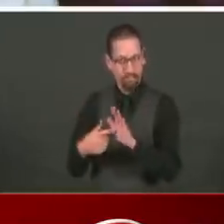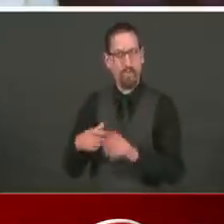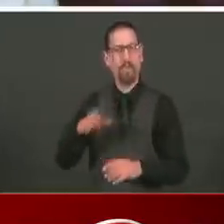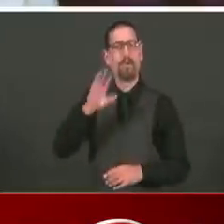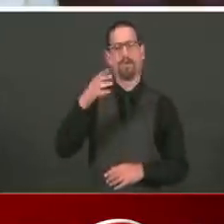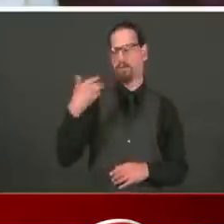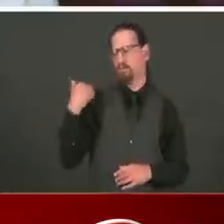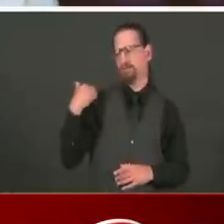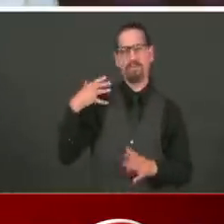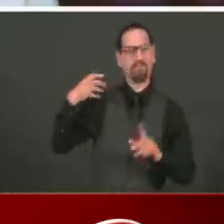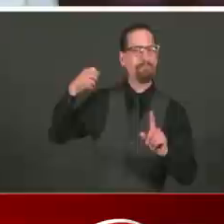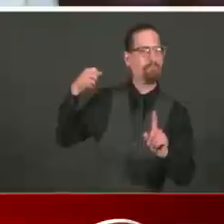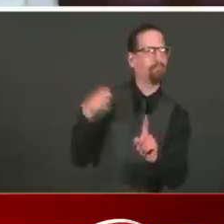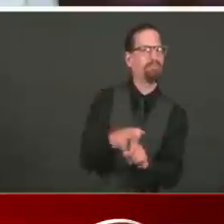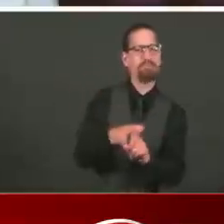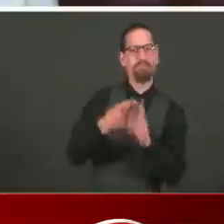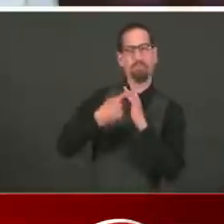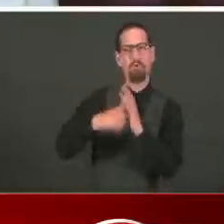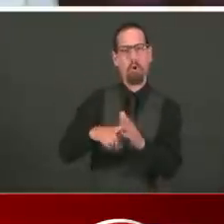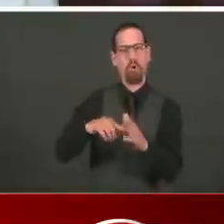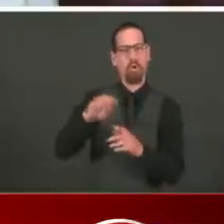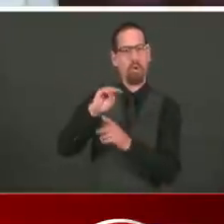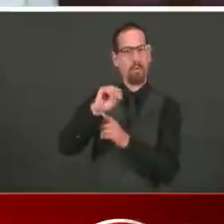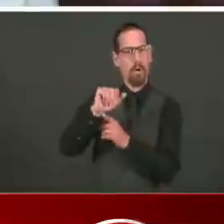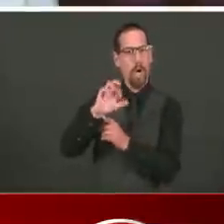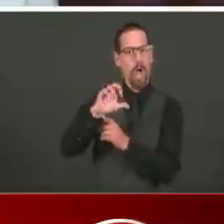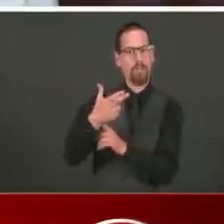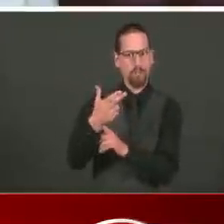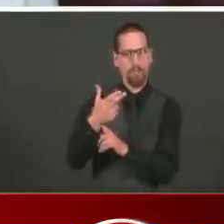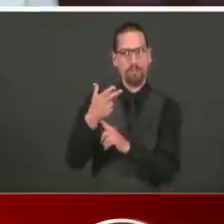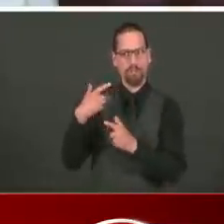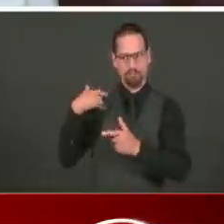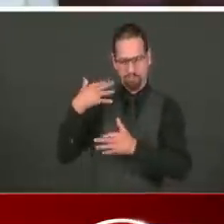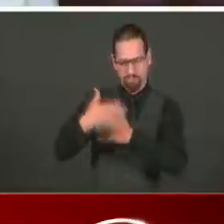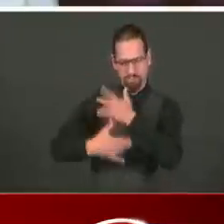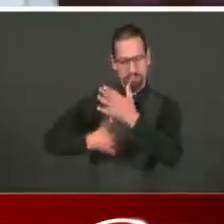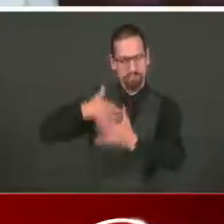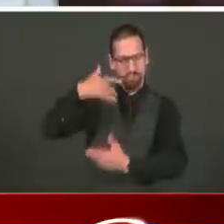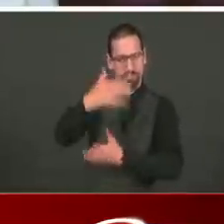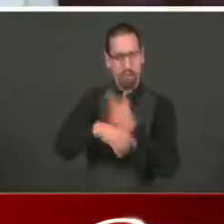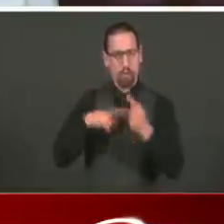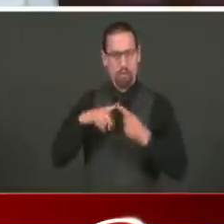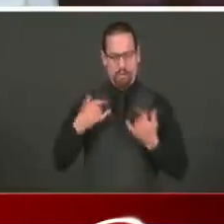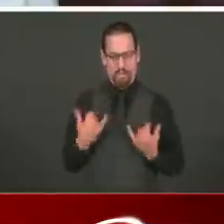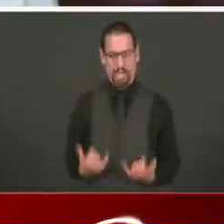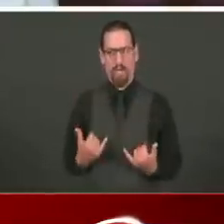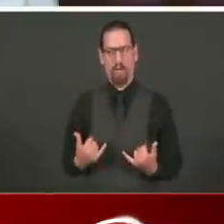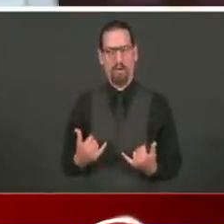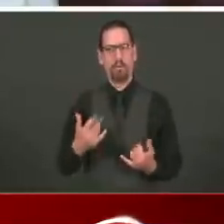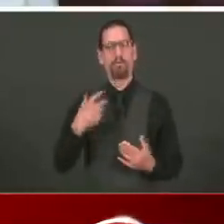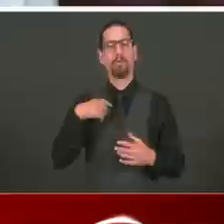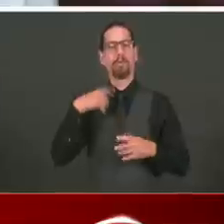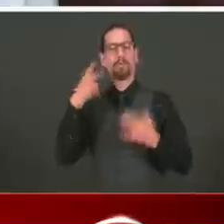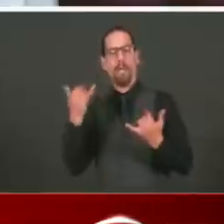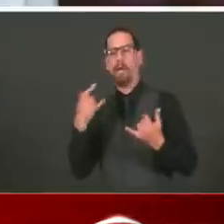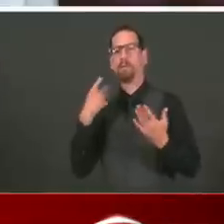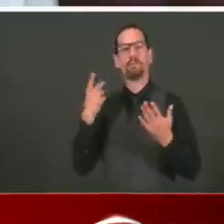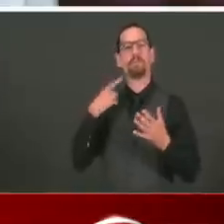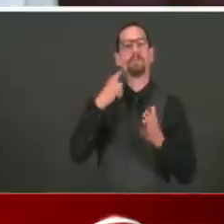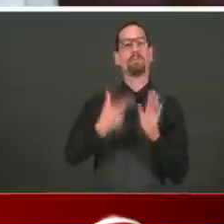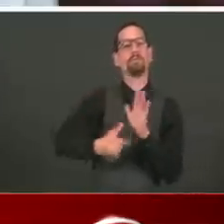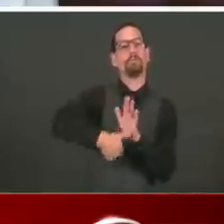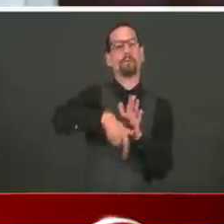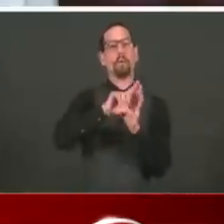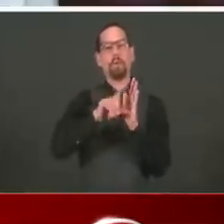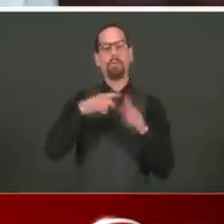data, and we look at the data constantly to figure out where are we going, what would it look